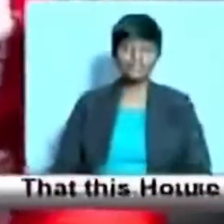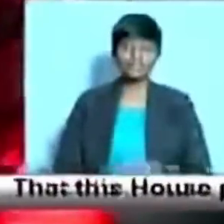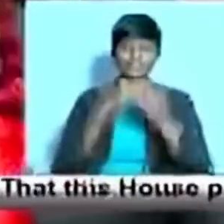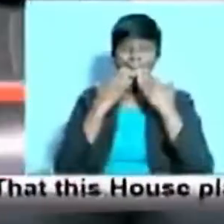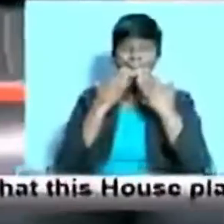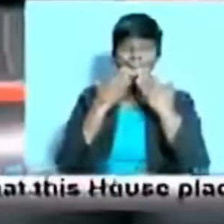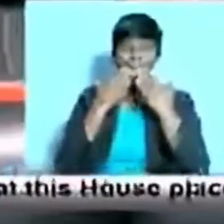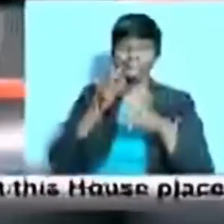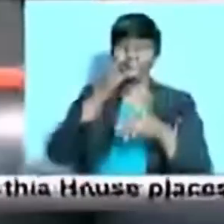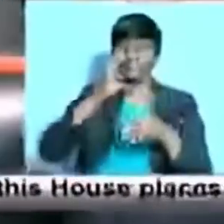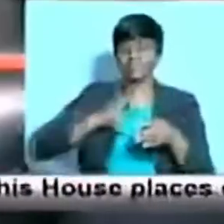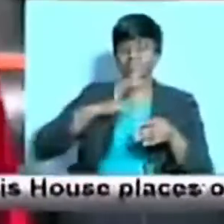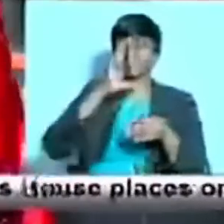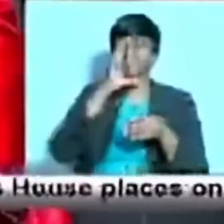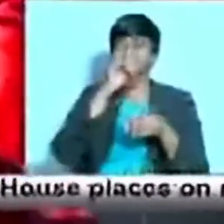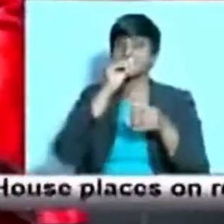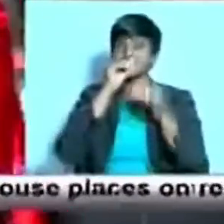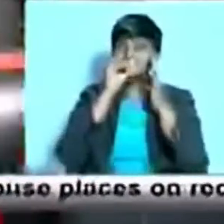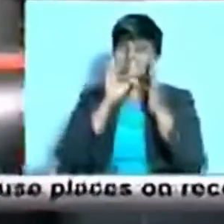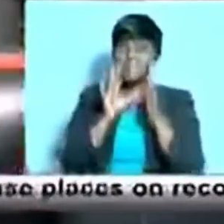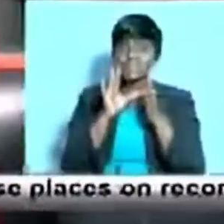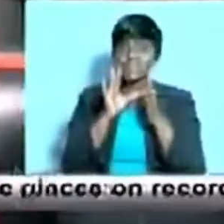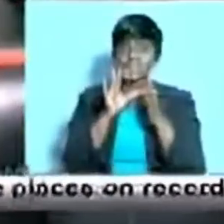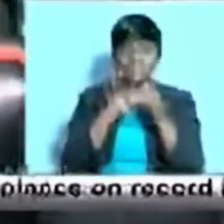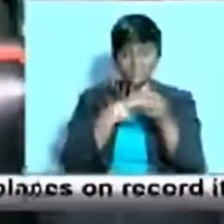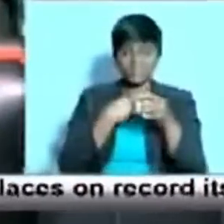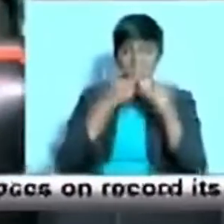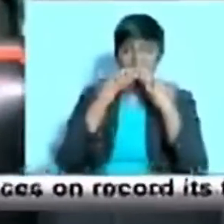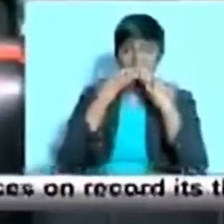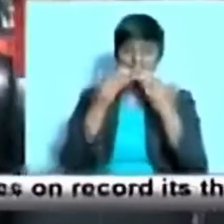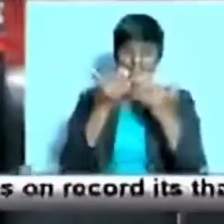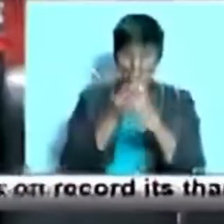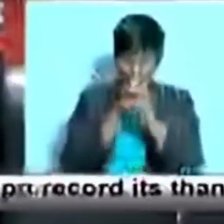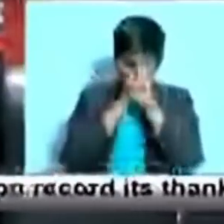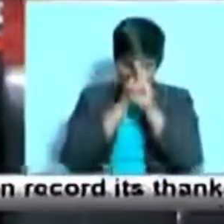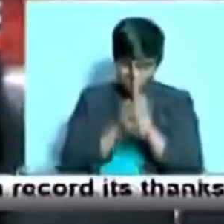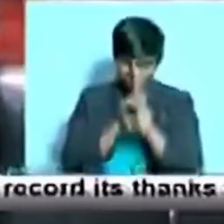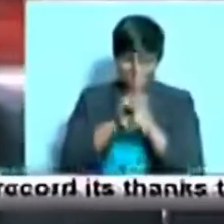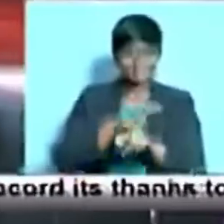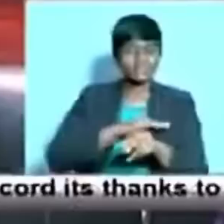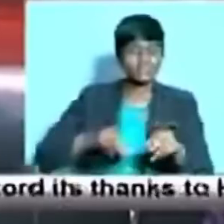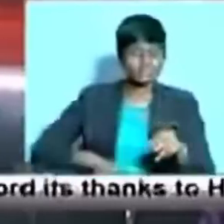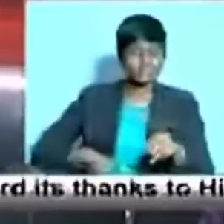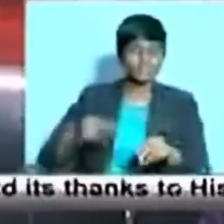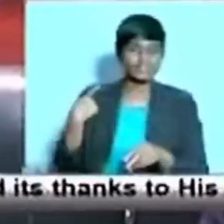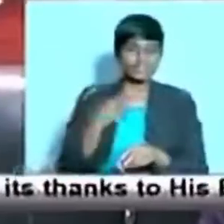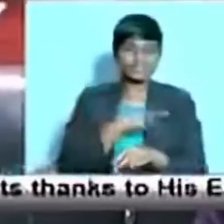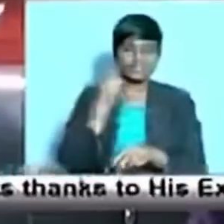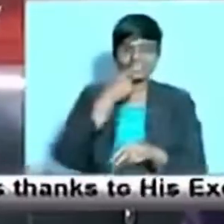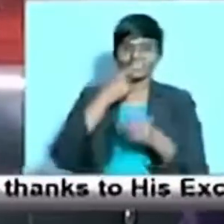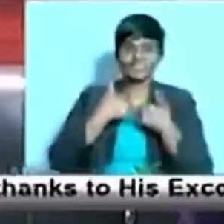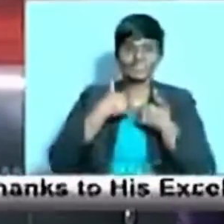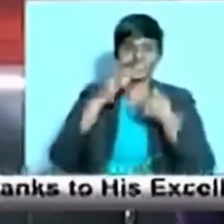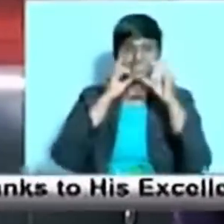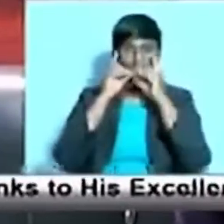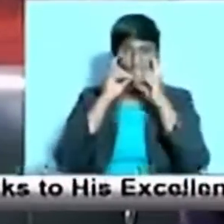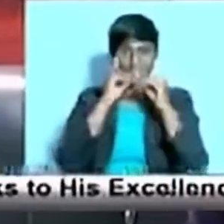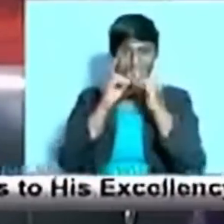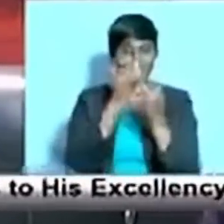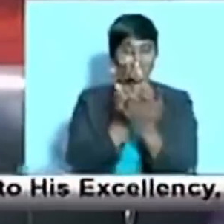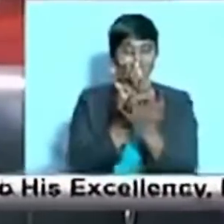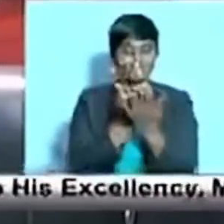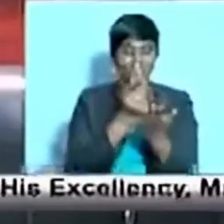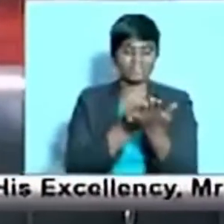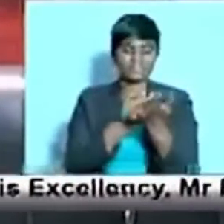Thank you, Madam Speaker. I would like to thank the honorable members that have debated the motion